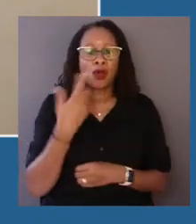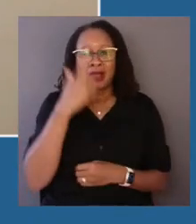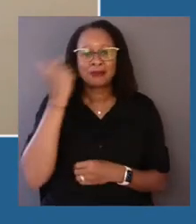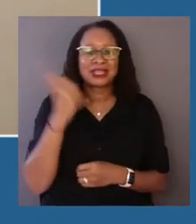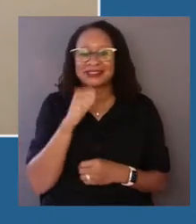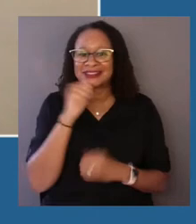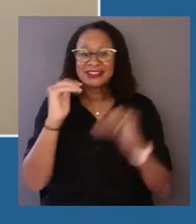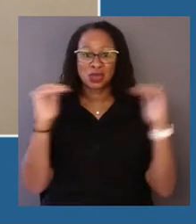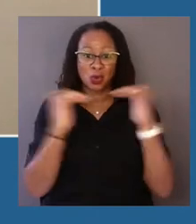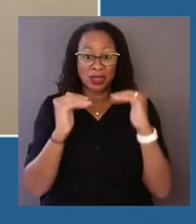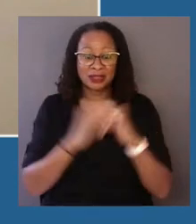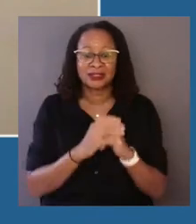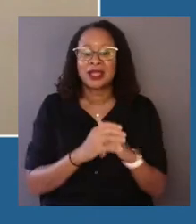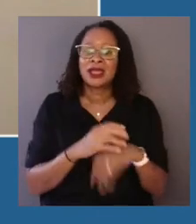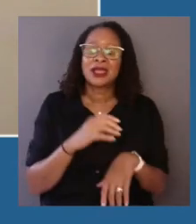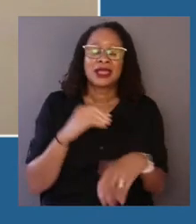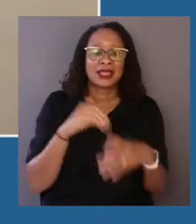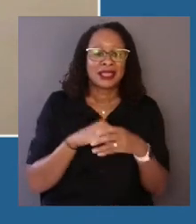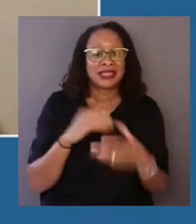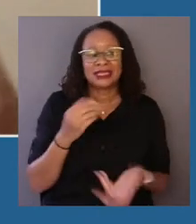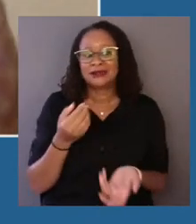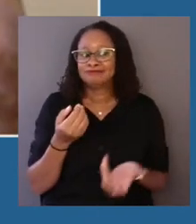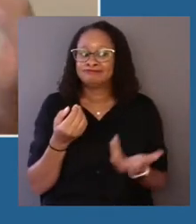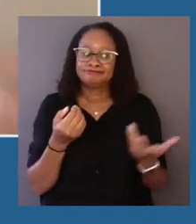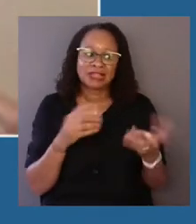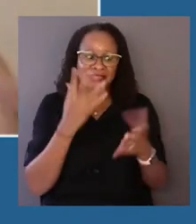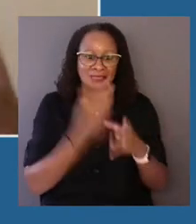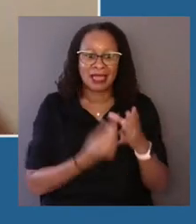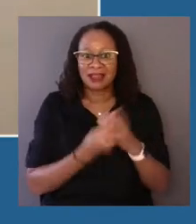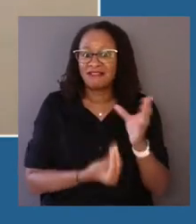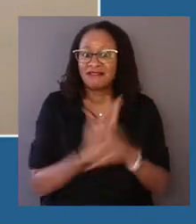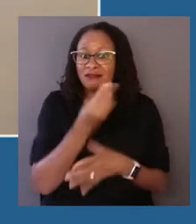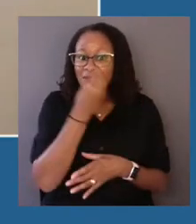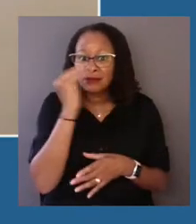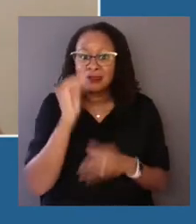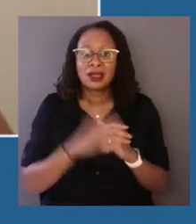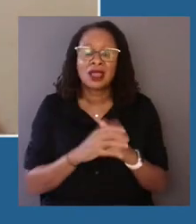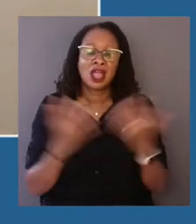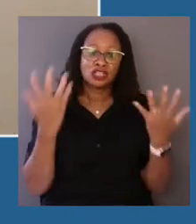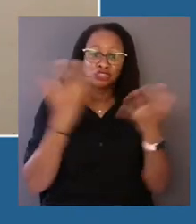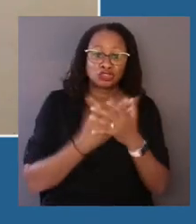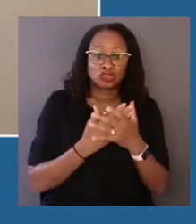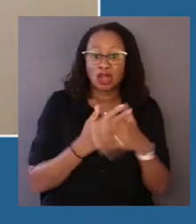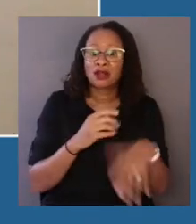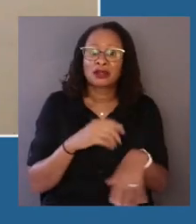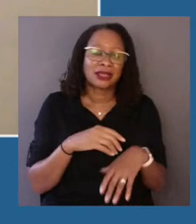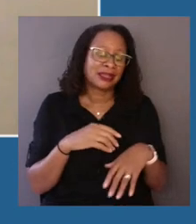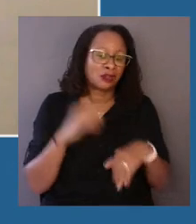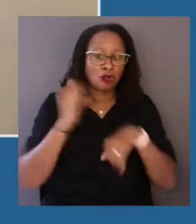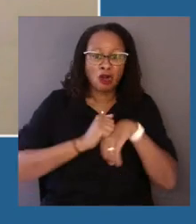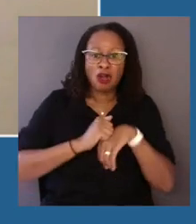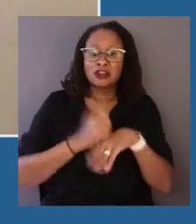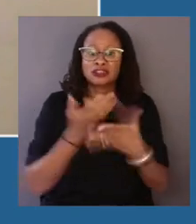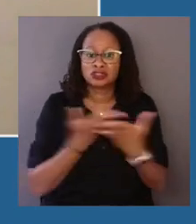green infrastructure and vegetation, the presence of dark and impervious surfaces, and many sources of waste heat like traffic